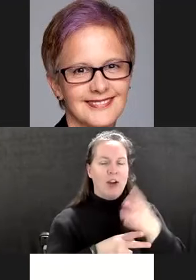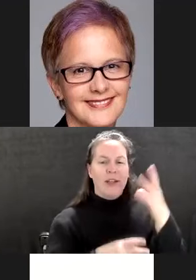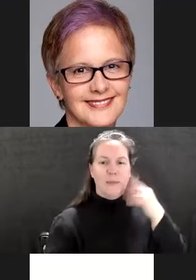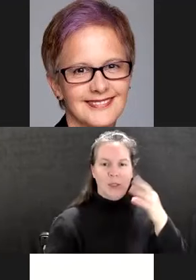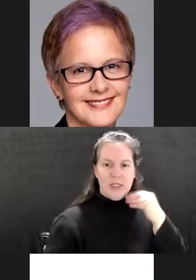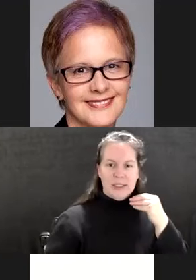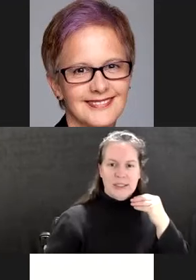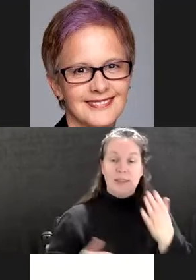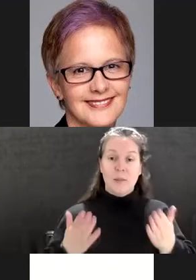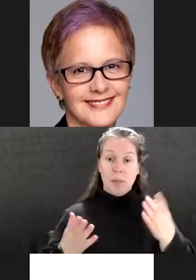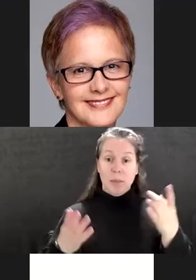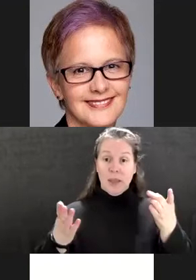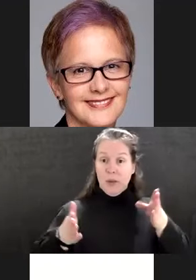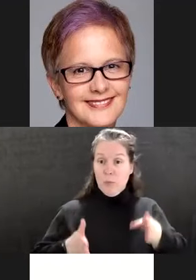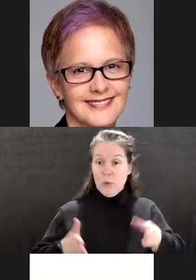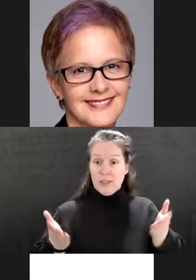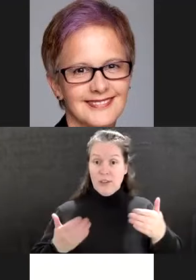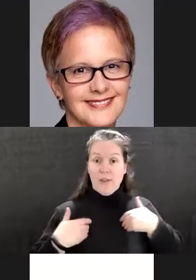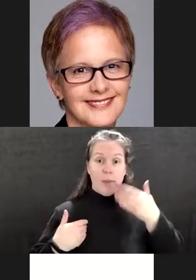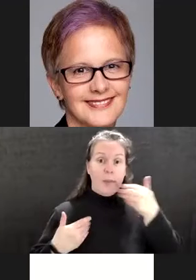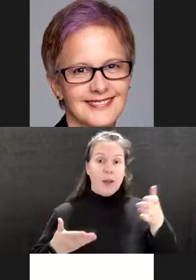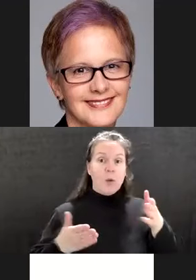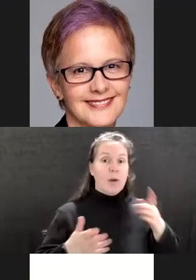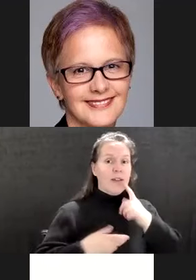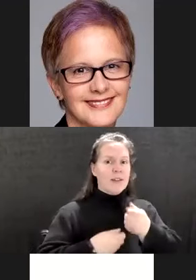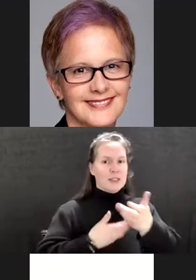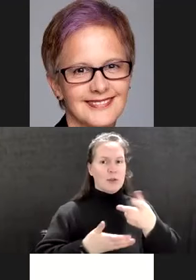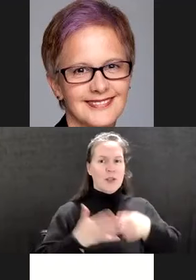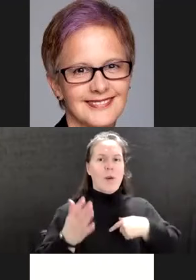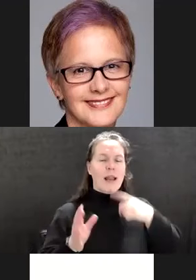And maybe someone here has a better way of expressing what I'm trying to say, but.